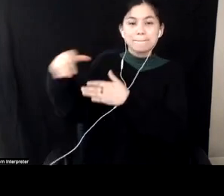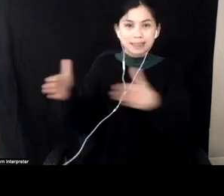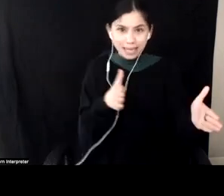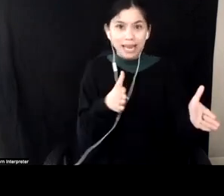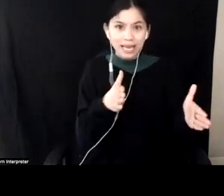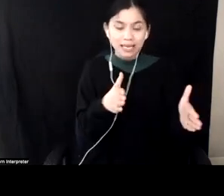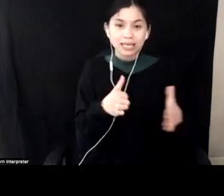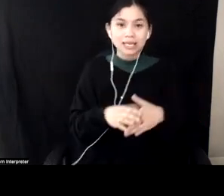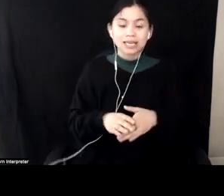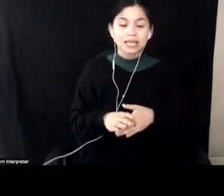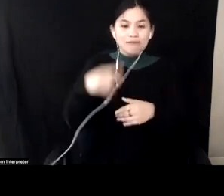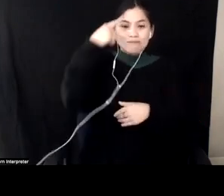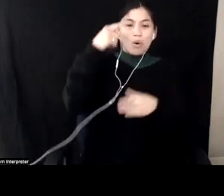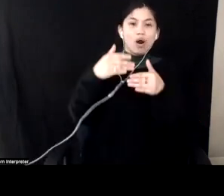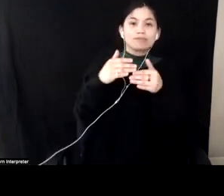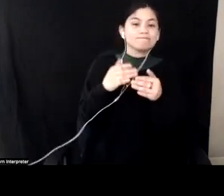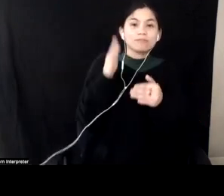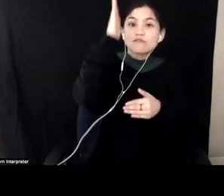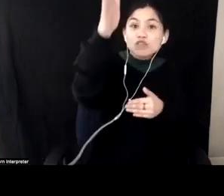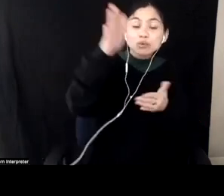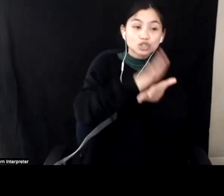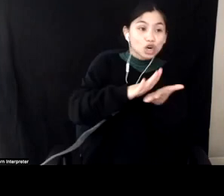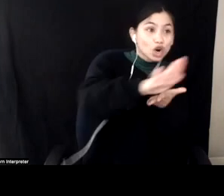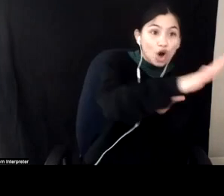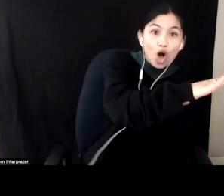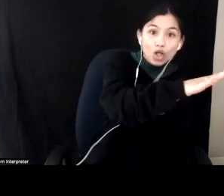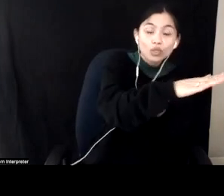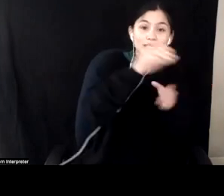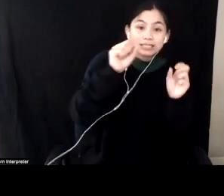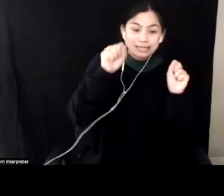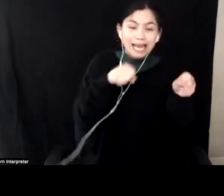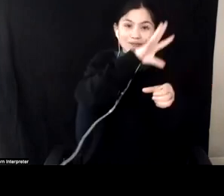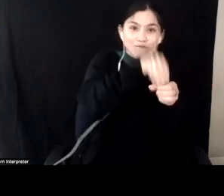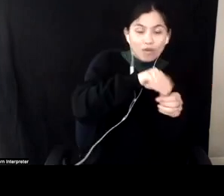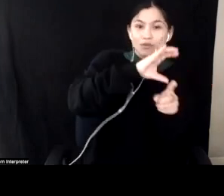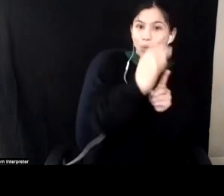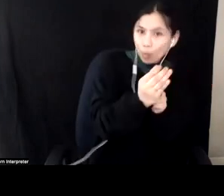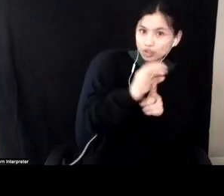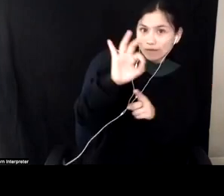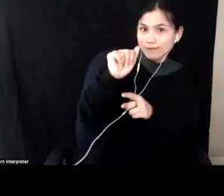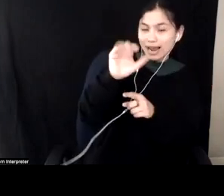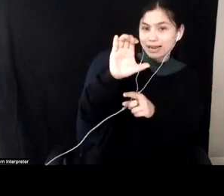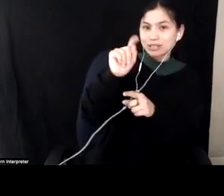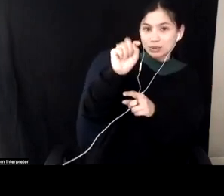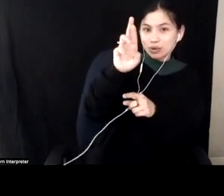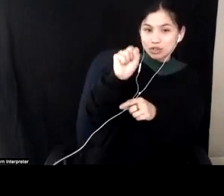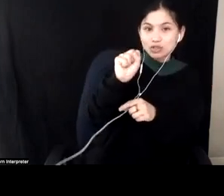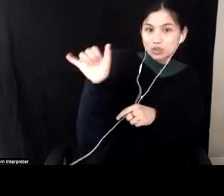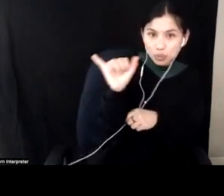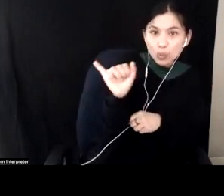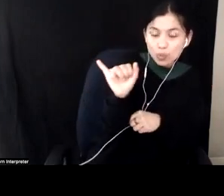that cultural factor into it, and